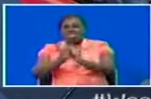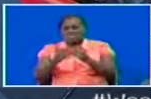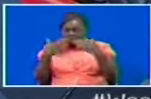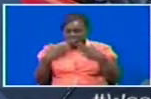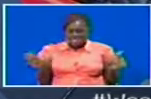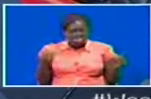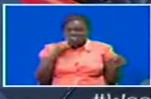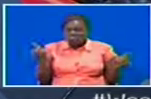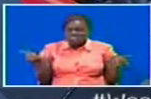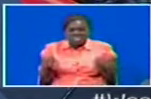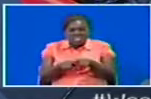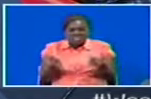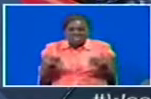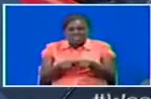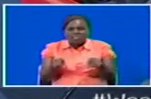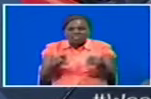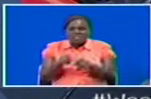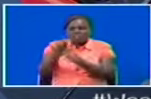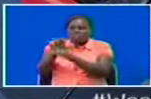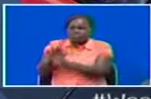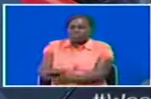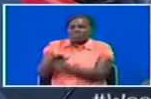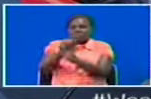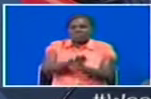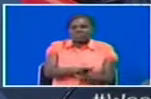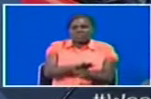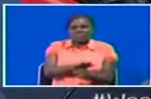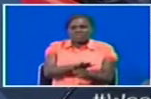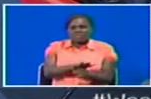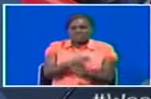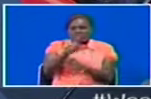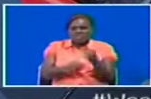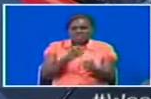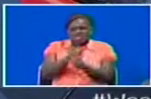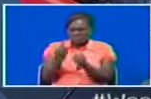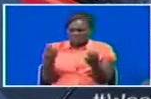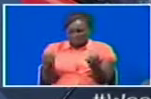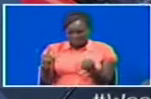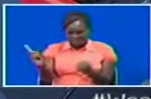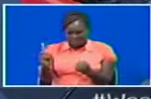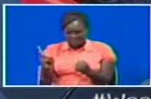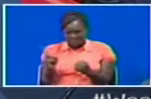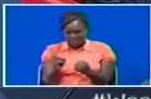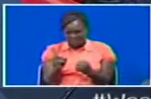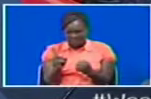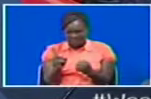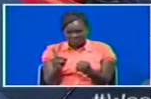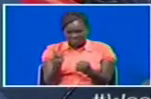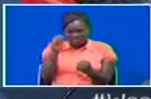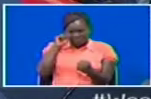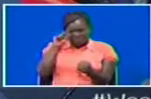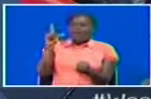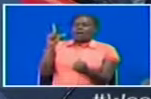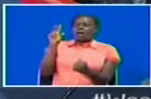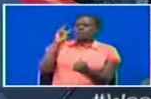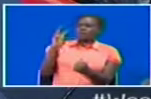not the same people who have been stepped on, you know, for years and years. we have opened our eyes. We have